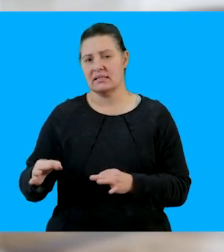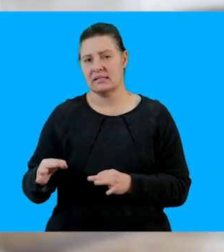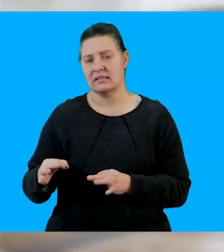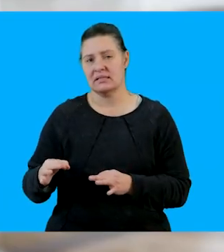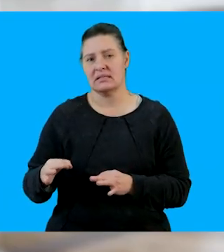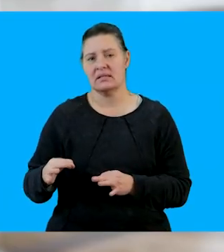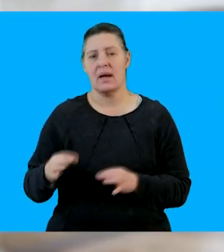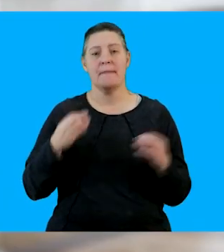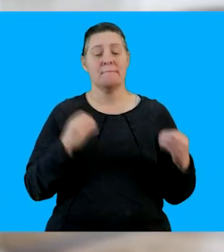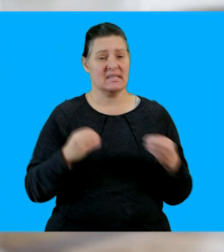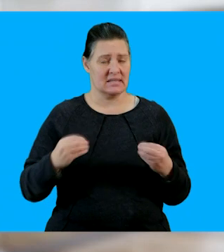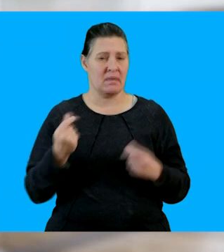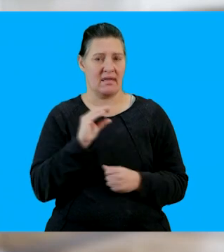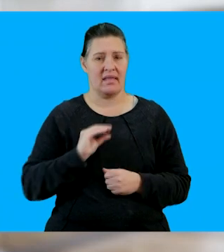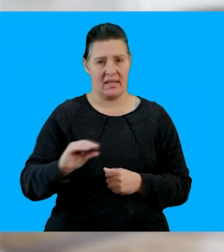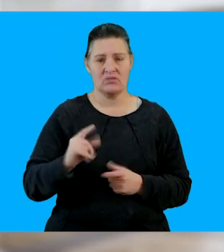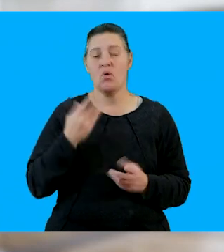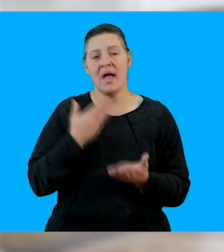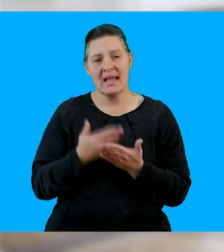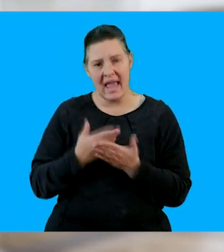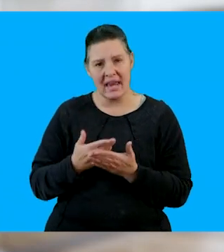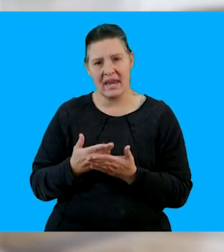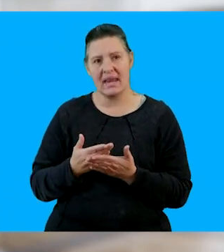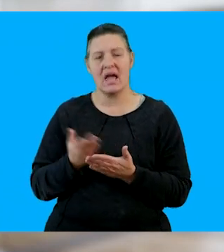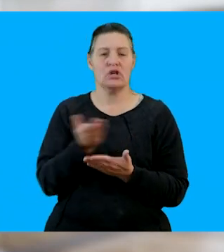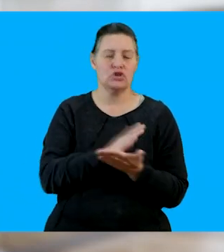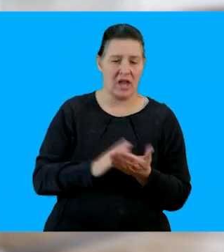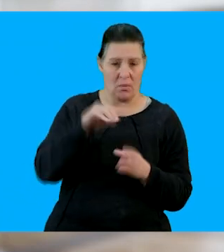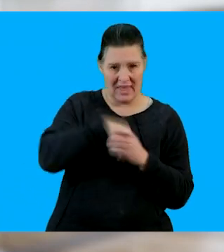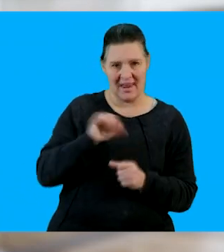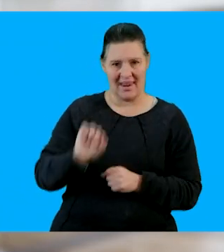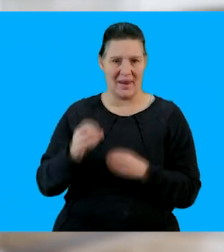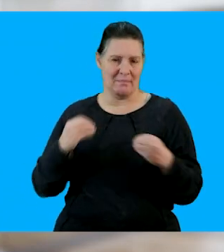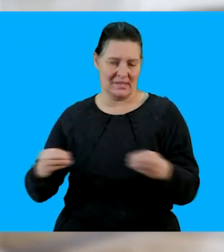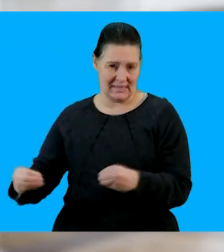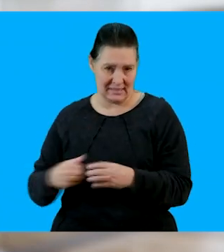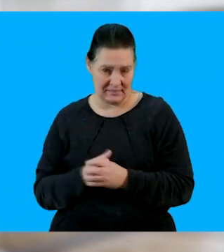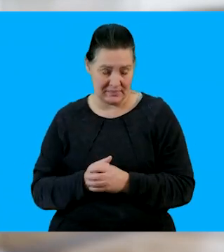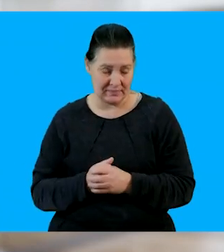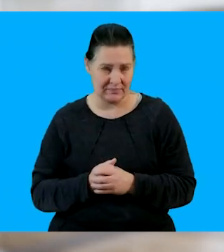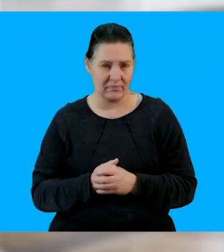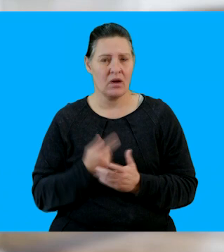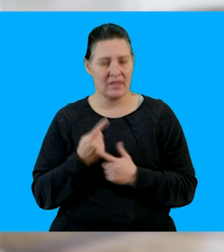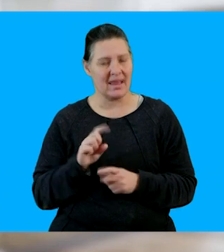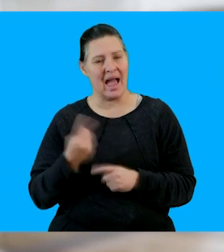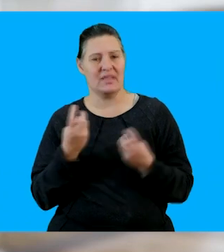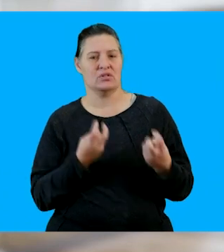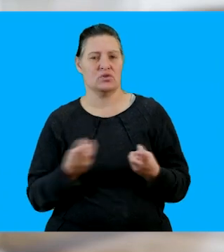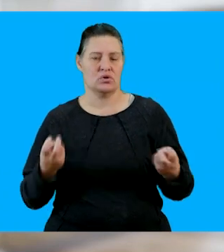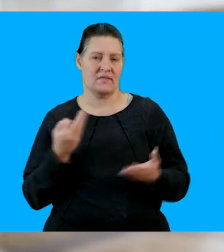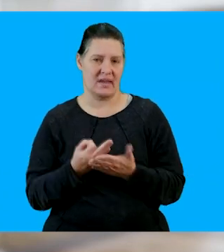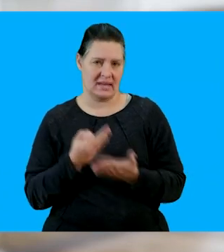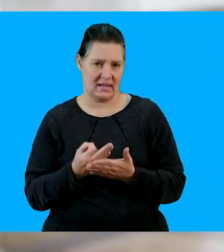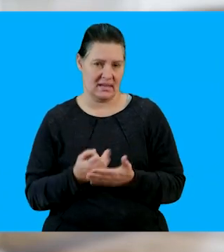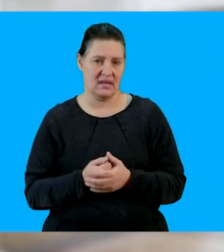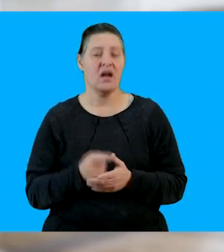to give business money in order for them to have shares in a particular business. So that's another source of funding